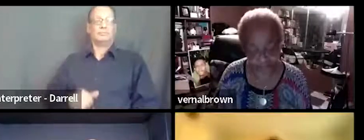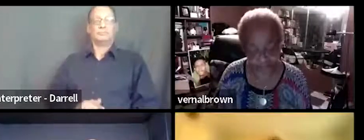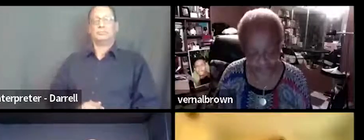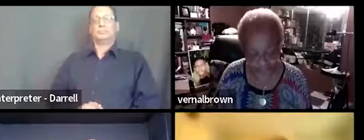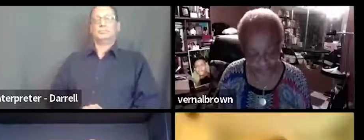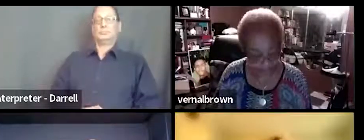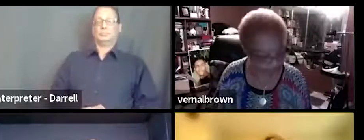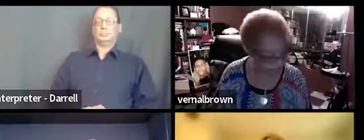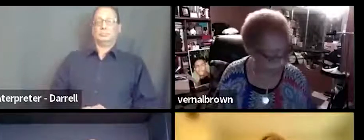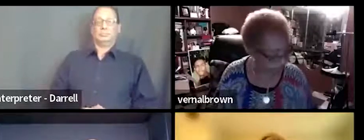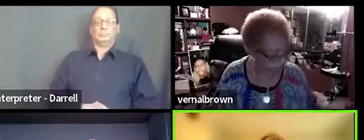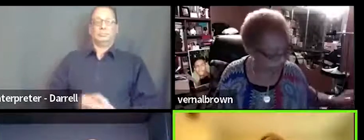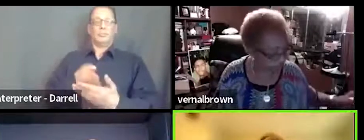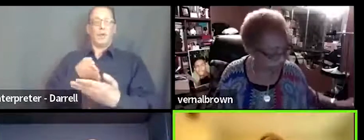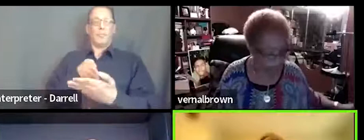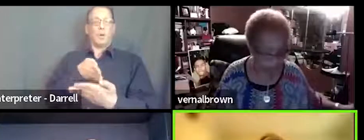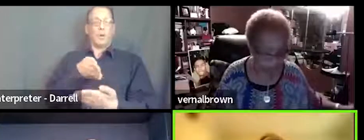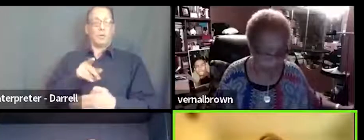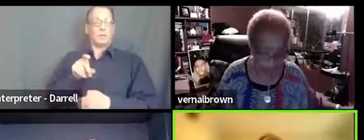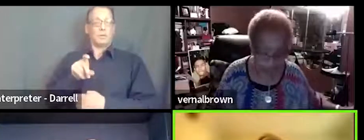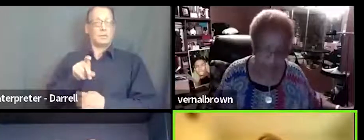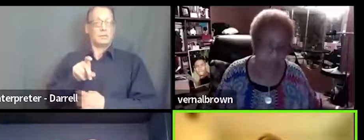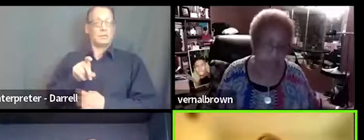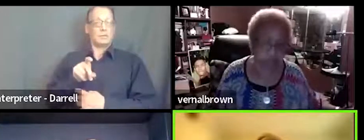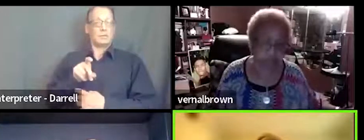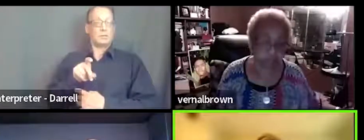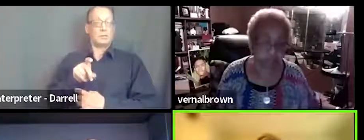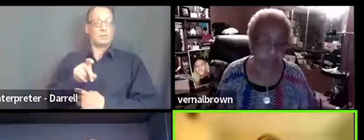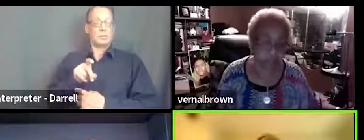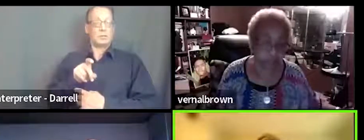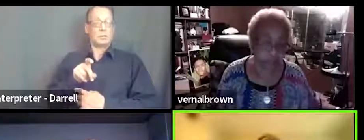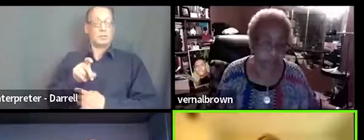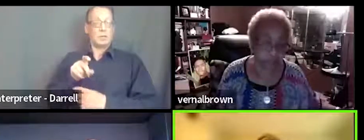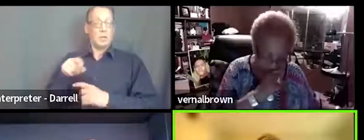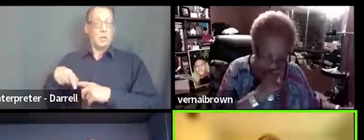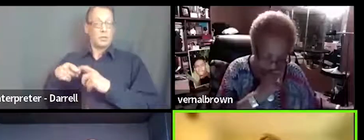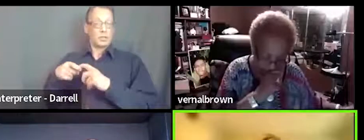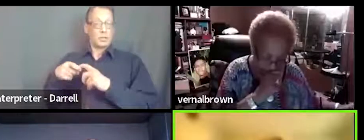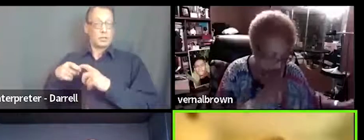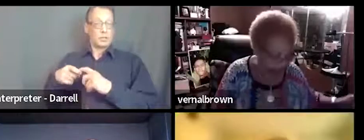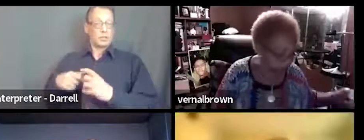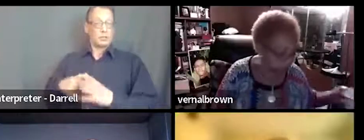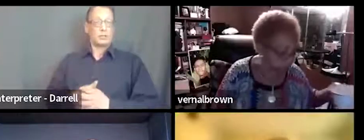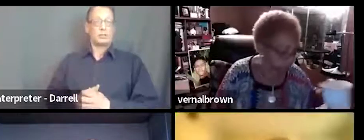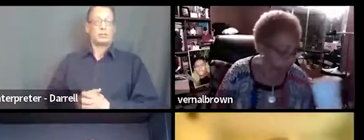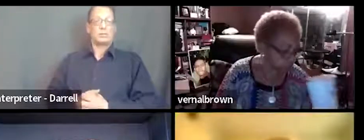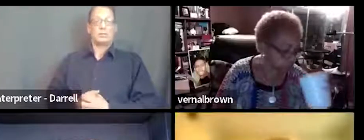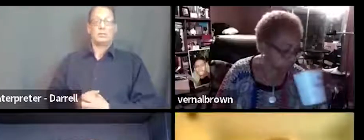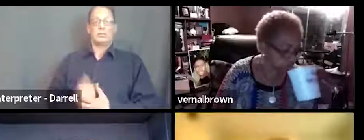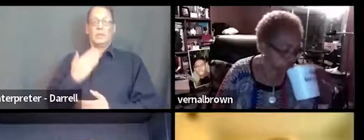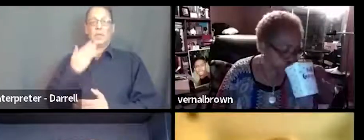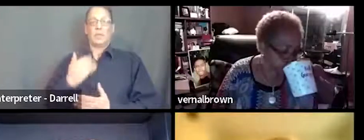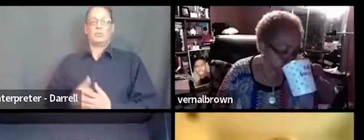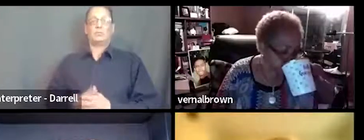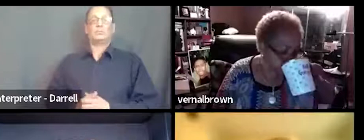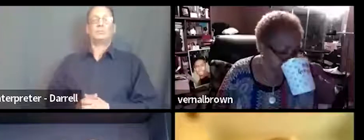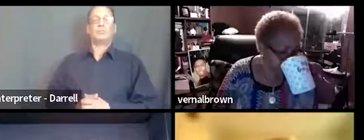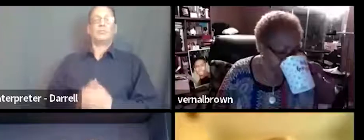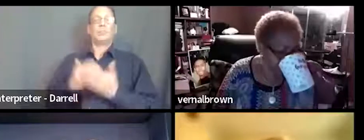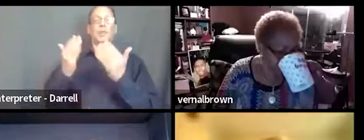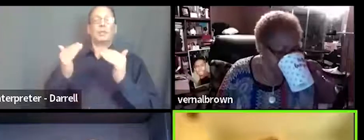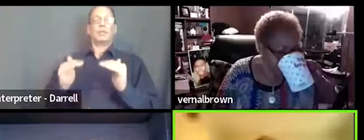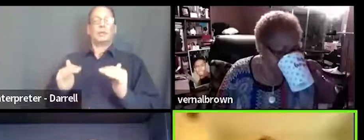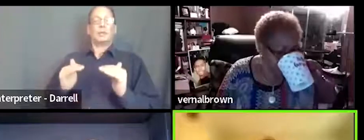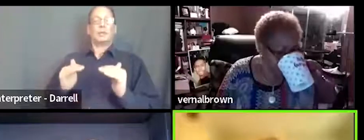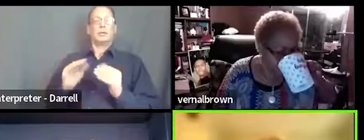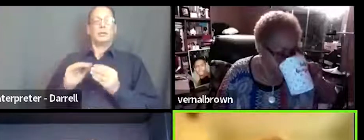Aye. Any opposed? Any abstentions? Thank you. Next item is item